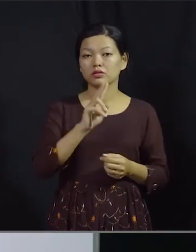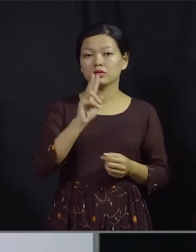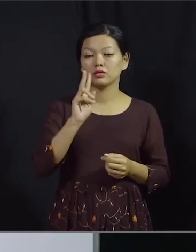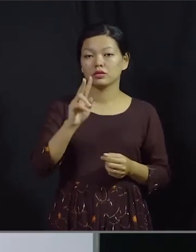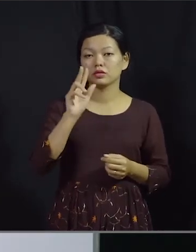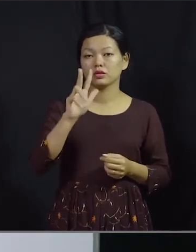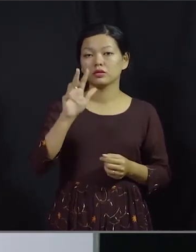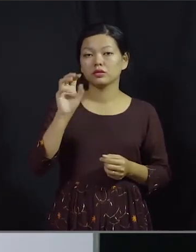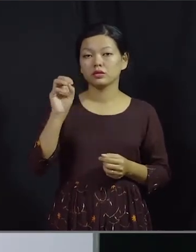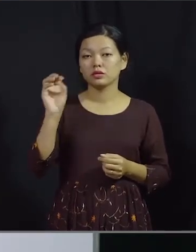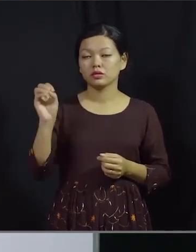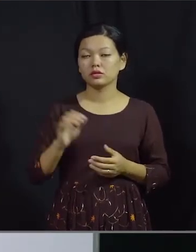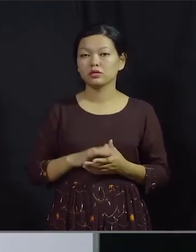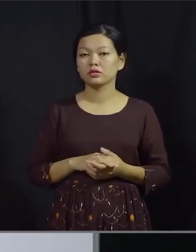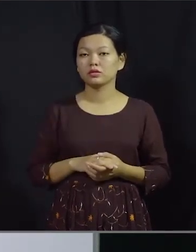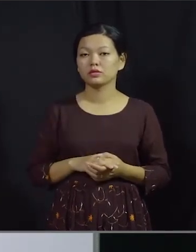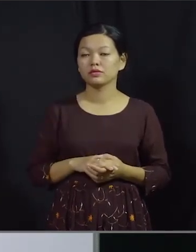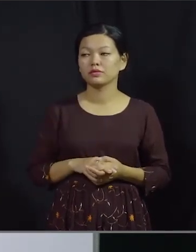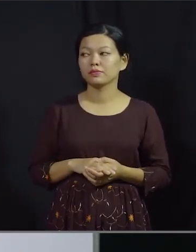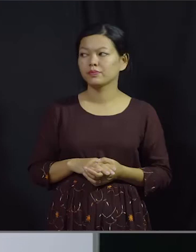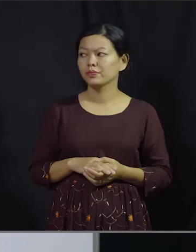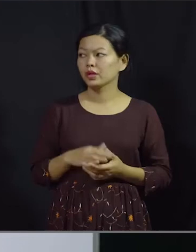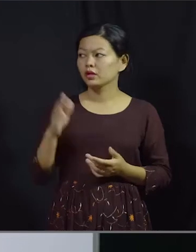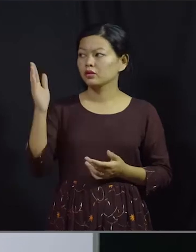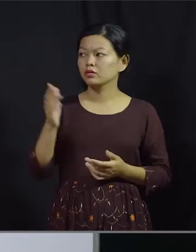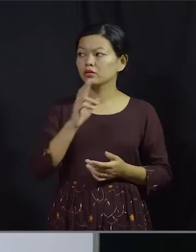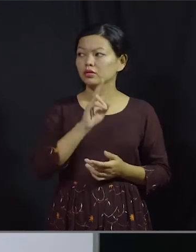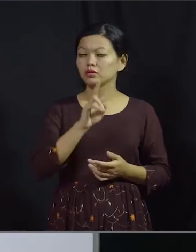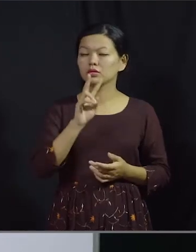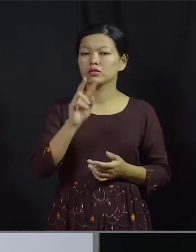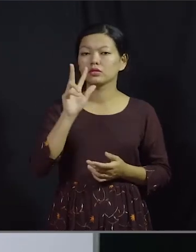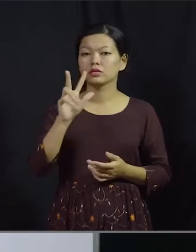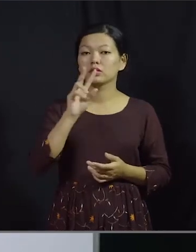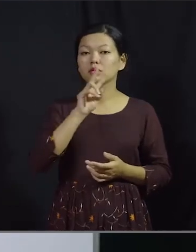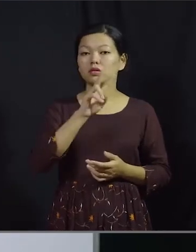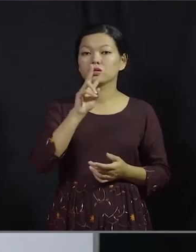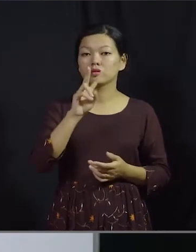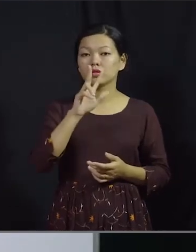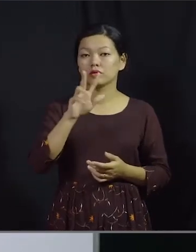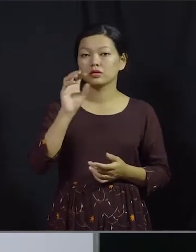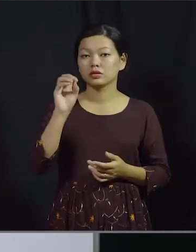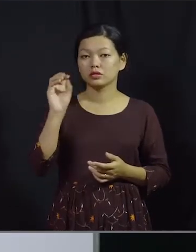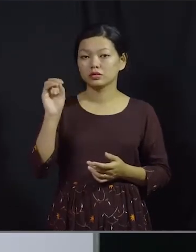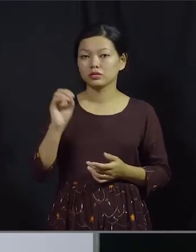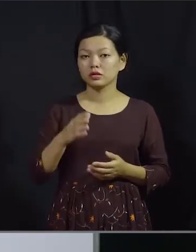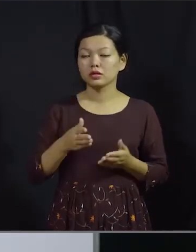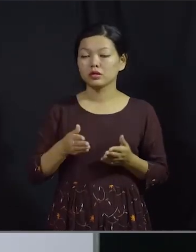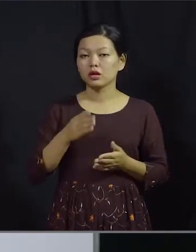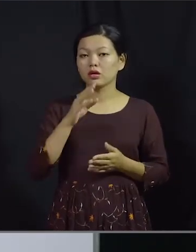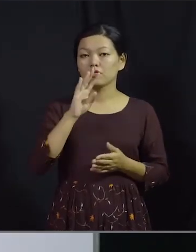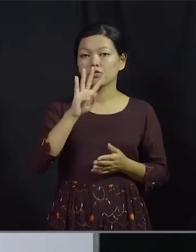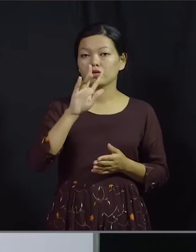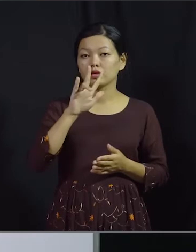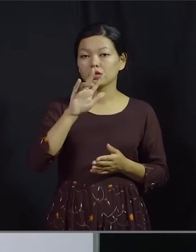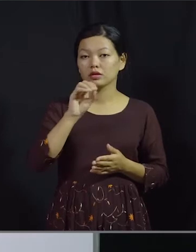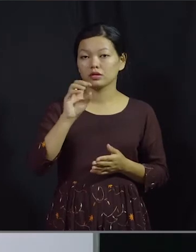been overvalued by 22,800. Actually, the stock value is 48,000, but it was overvalued